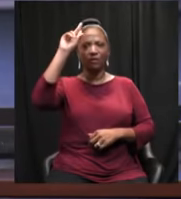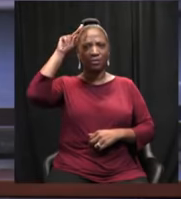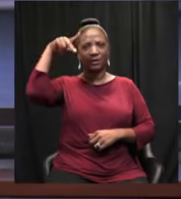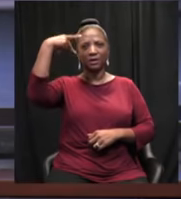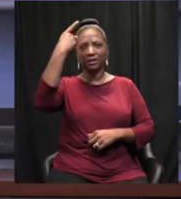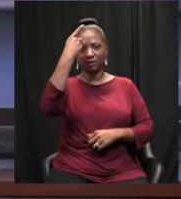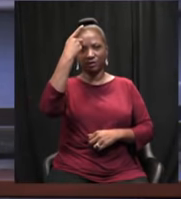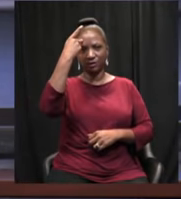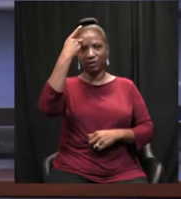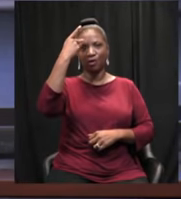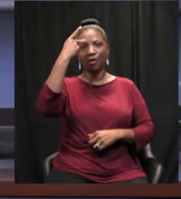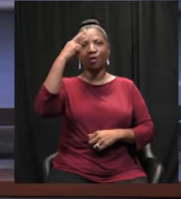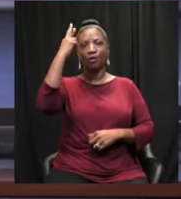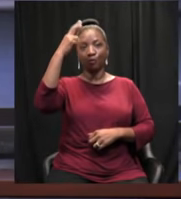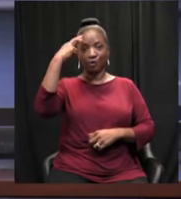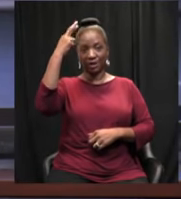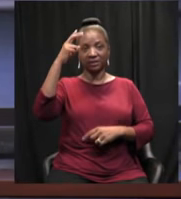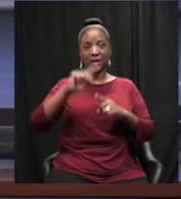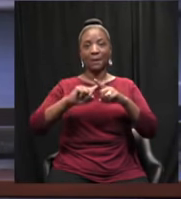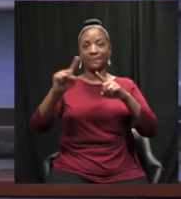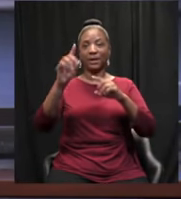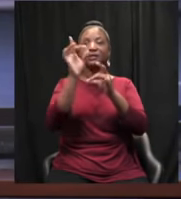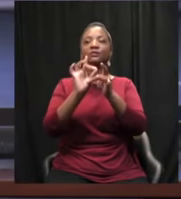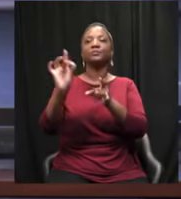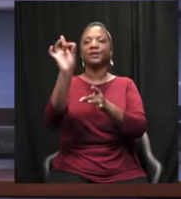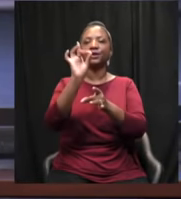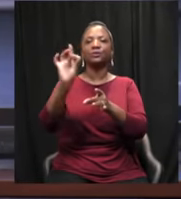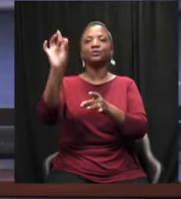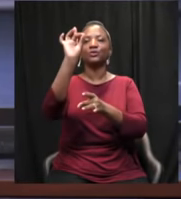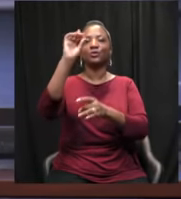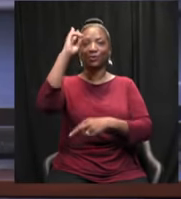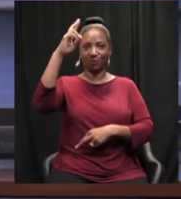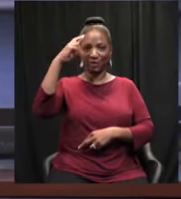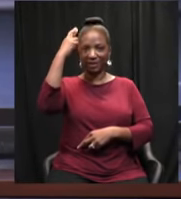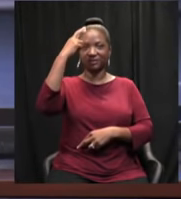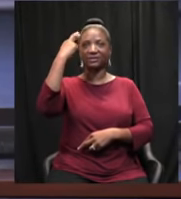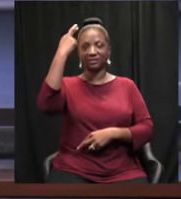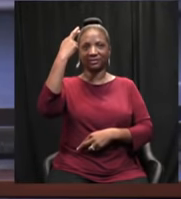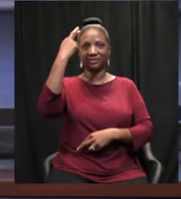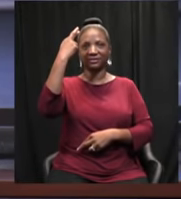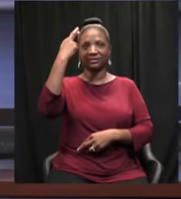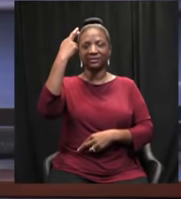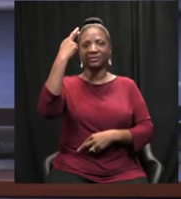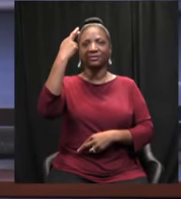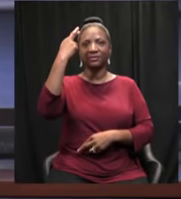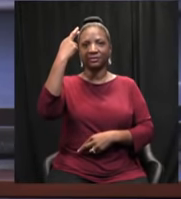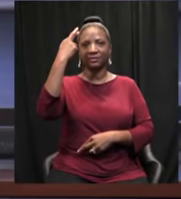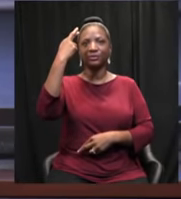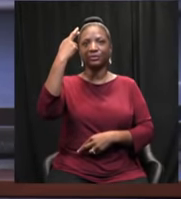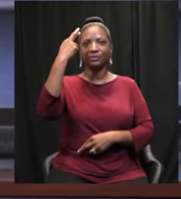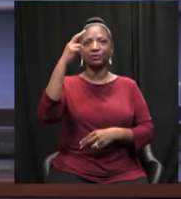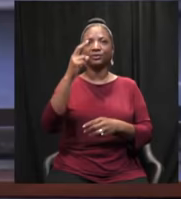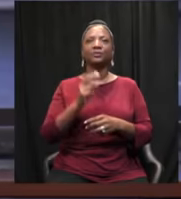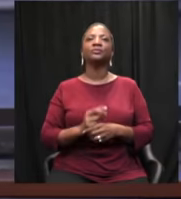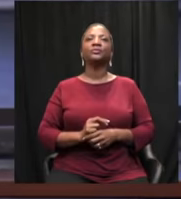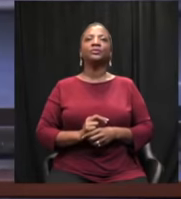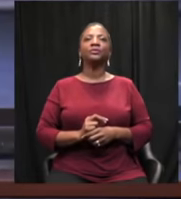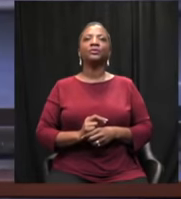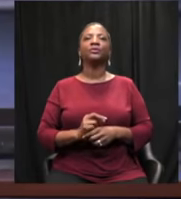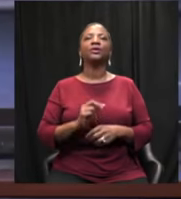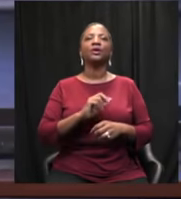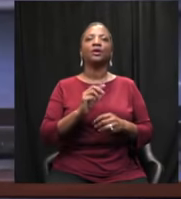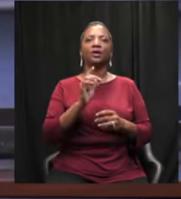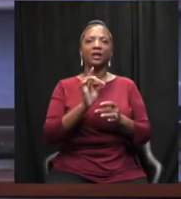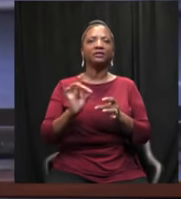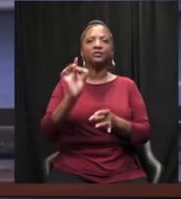because he already has political position. He doesn't need that. He comes for spiritual renewal and spiritual revelation. And so when Peter shows